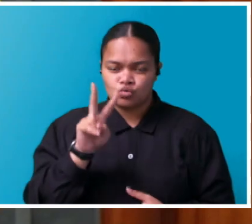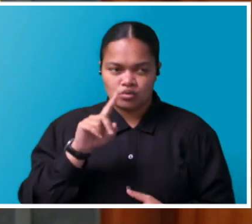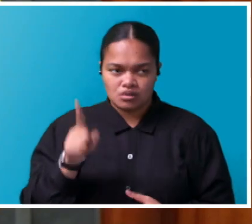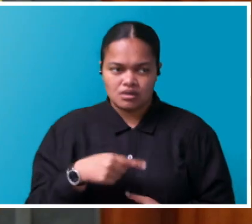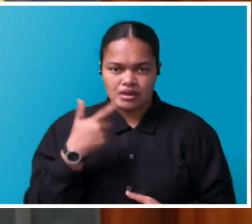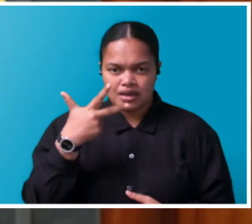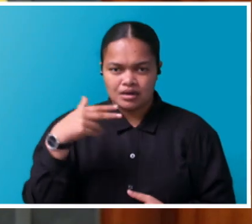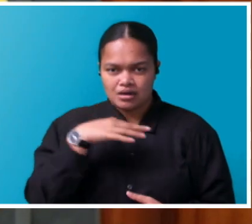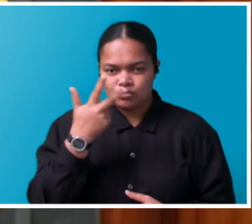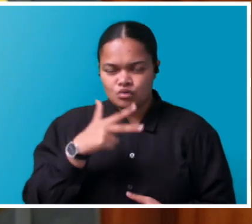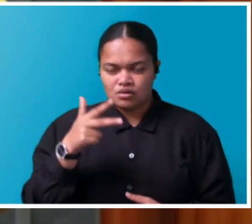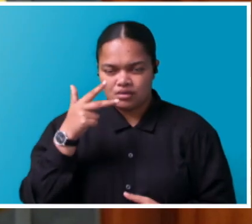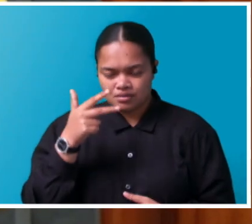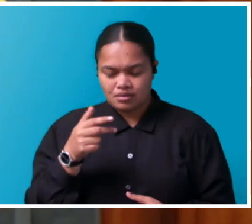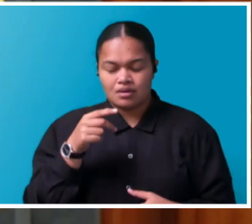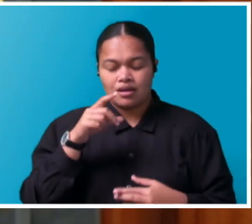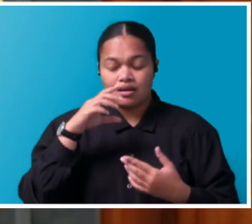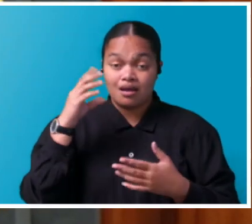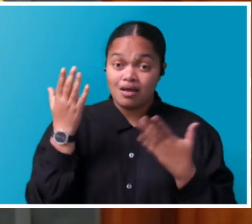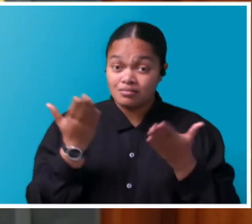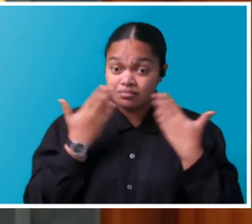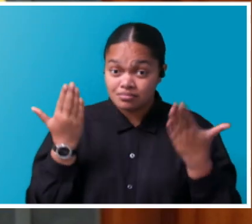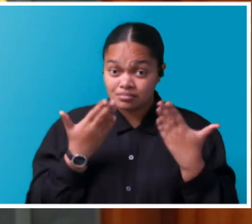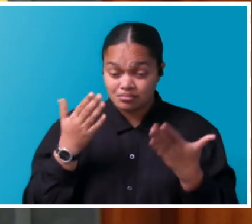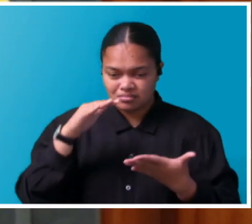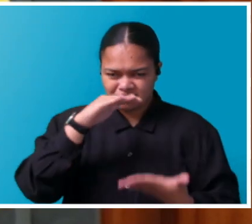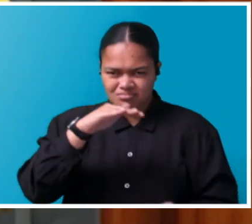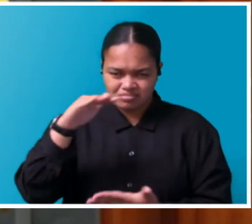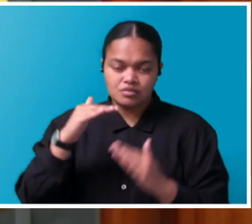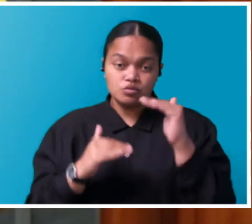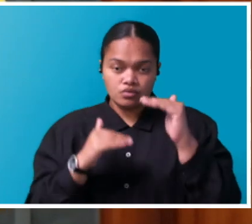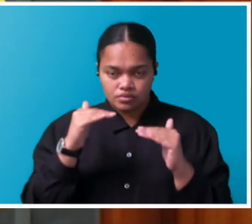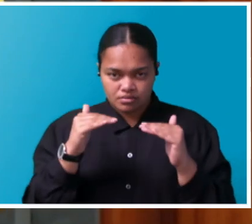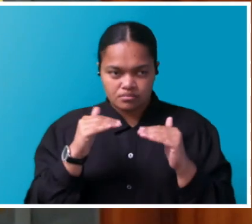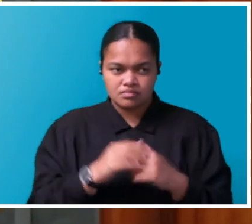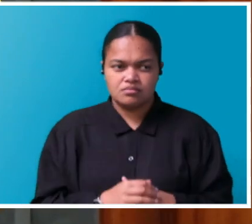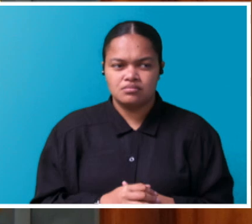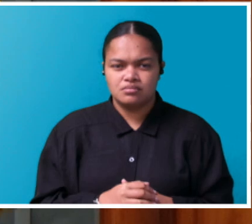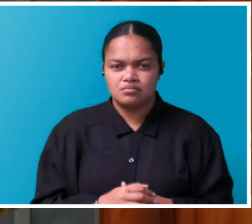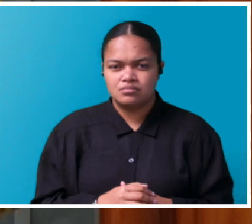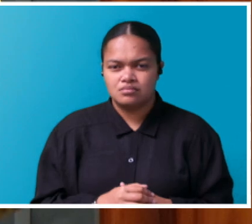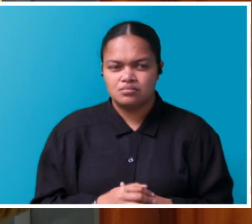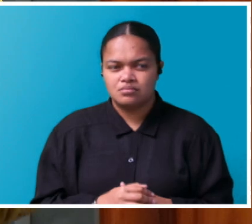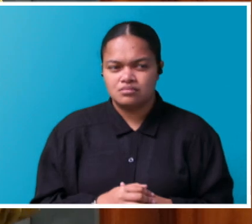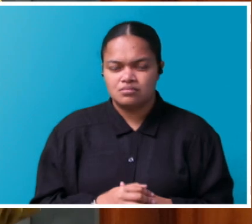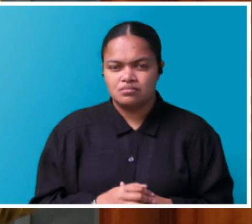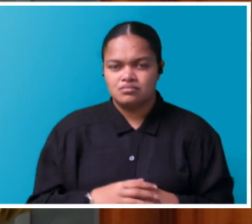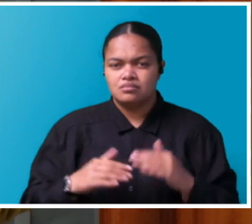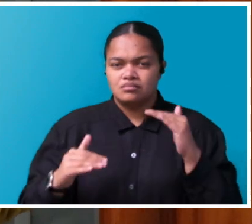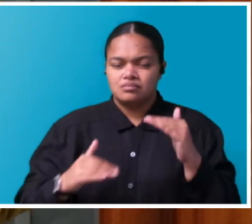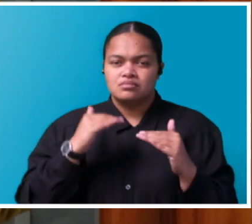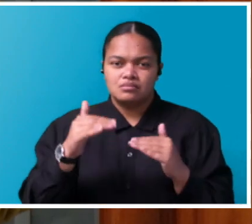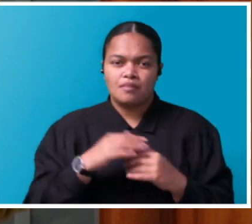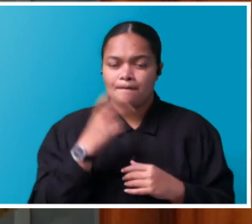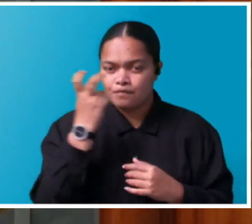922,828 tons of carbon dioxide equivalent, and is an aggregate of the emission reduction units generated by the